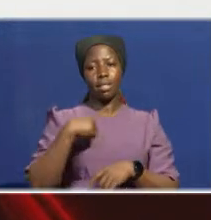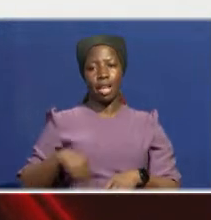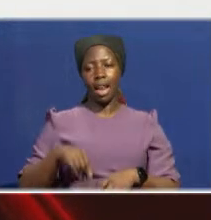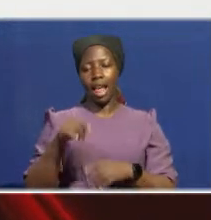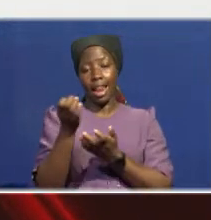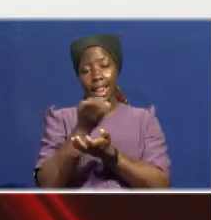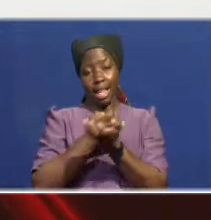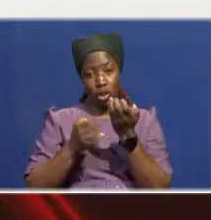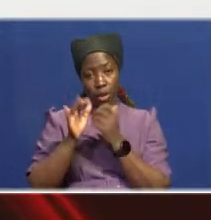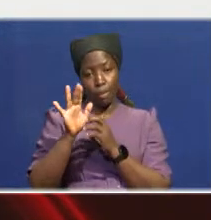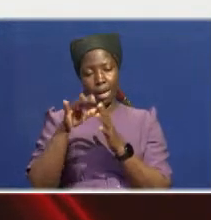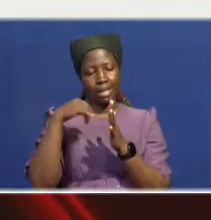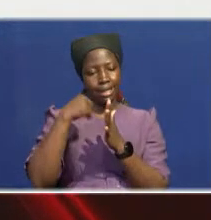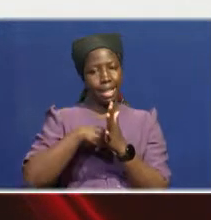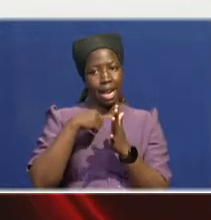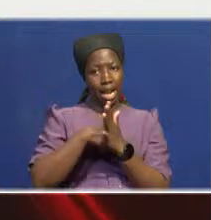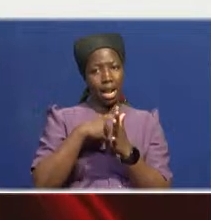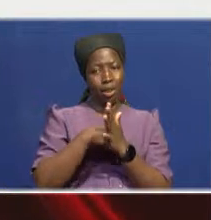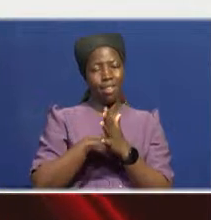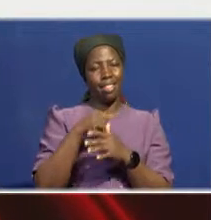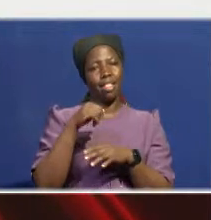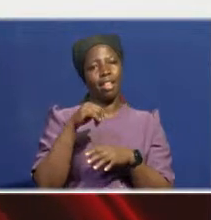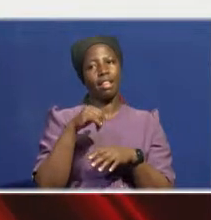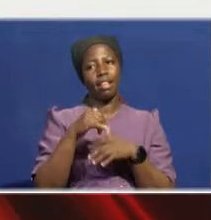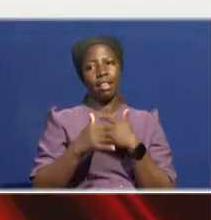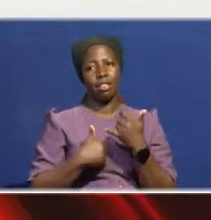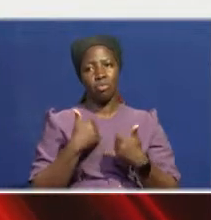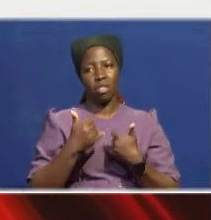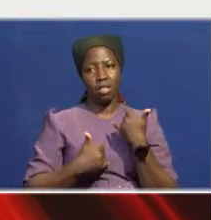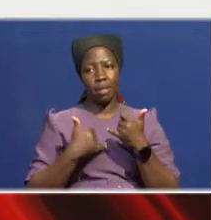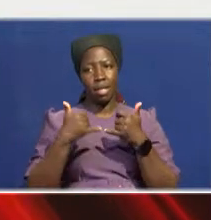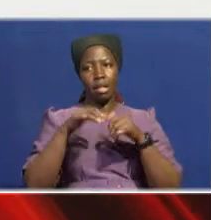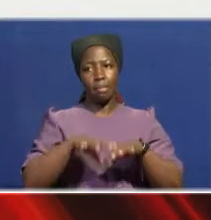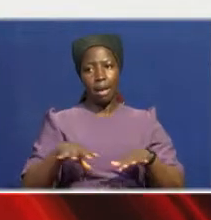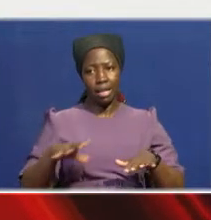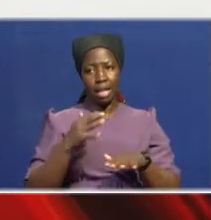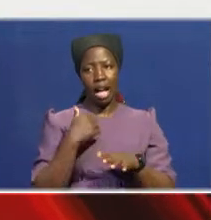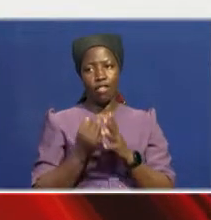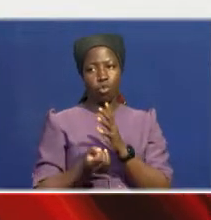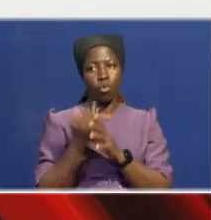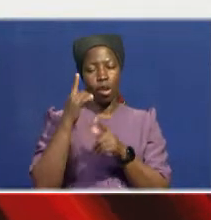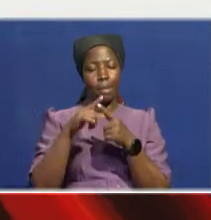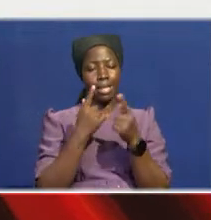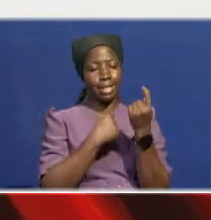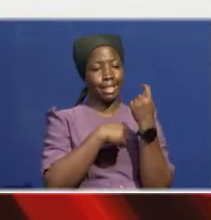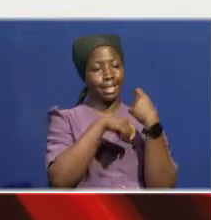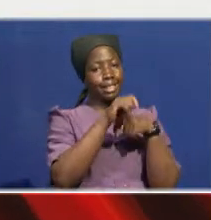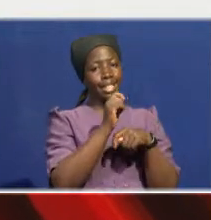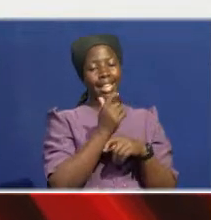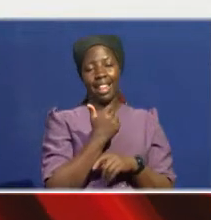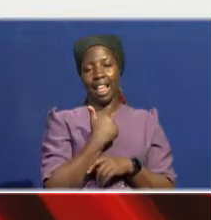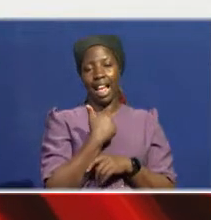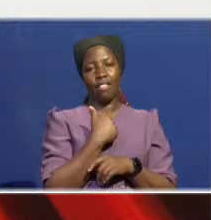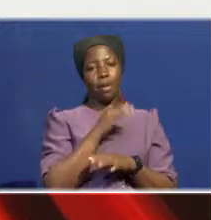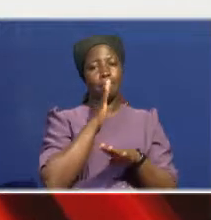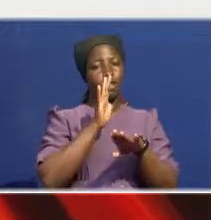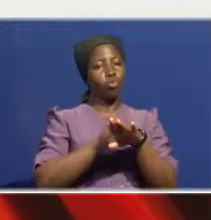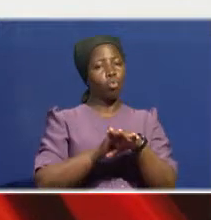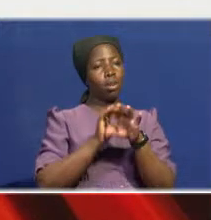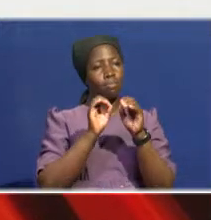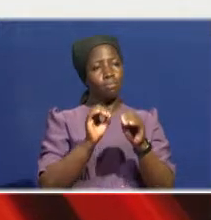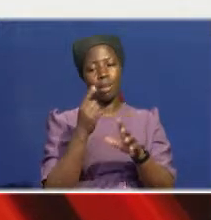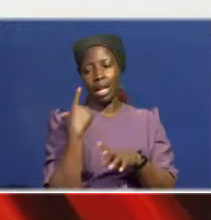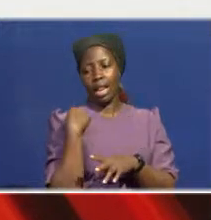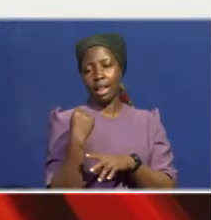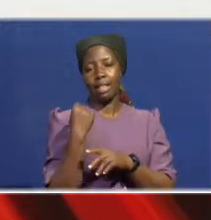been struggling. The luxury market has grown in the past decade, but sales have not been as impressive in